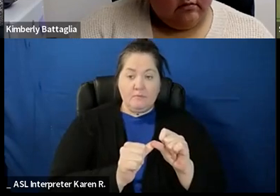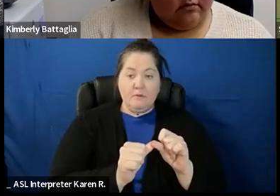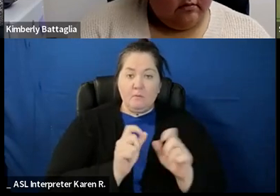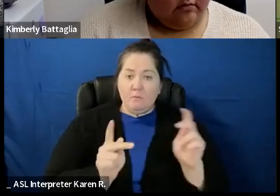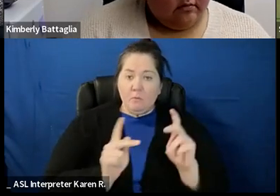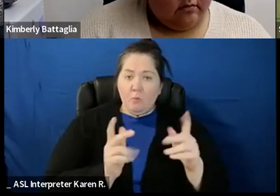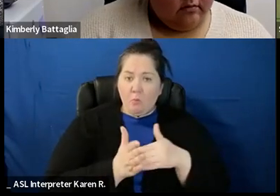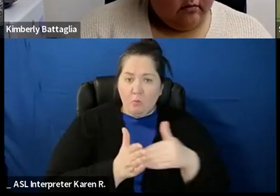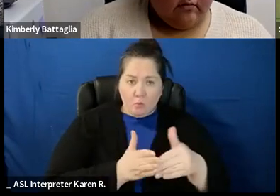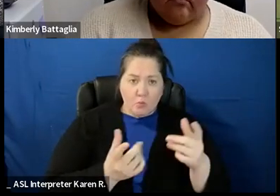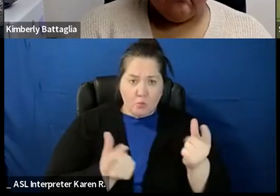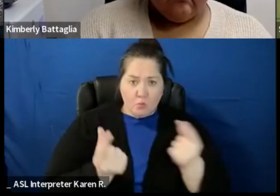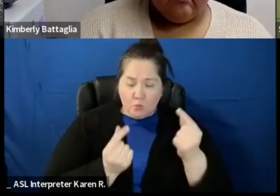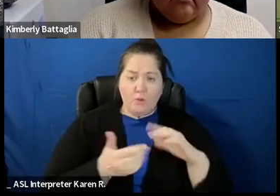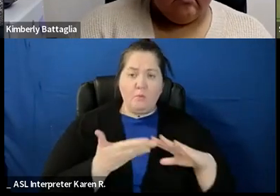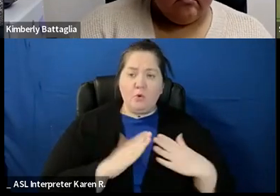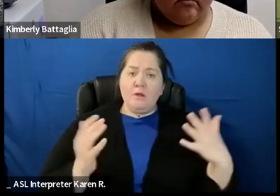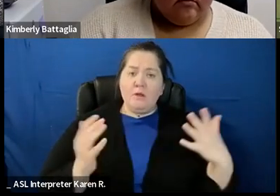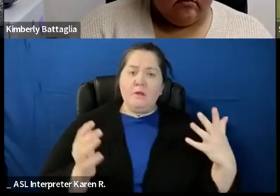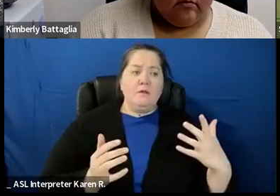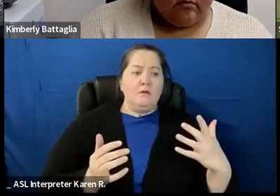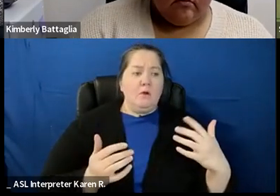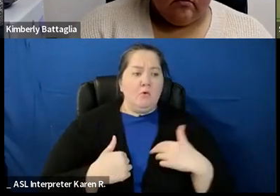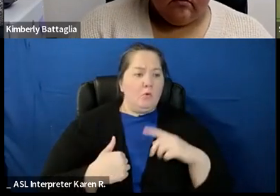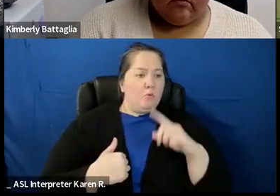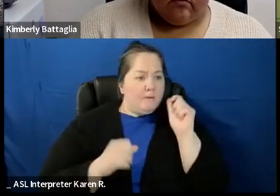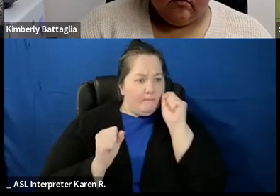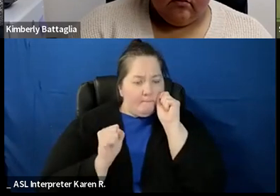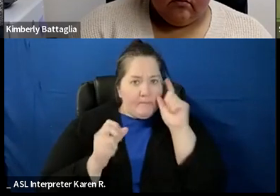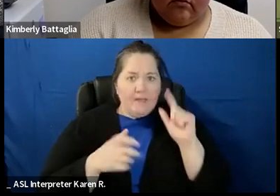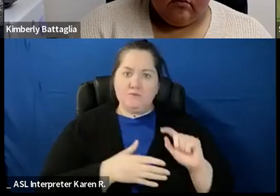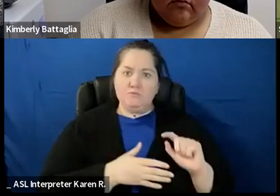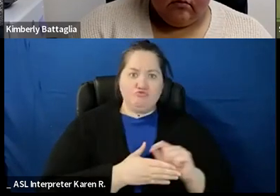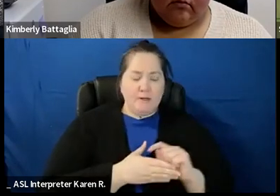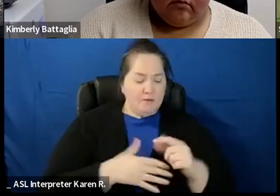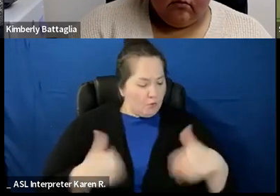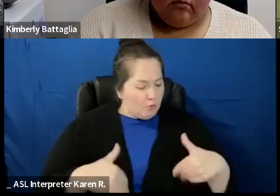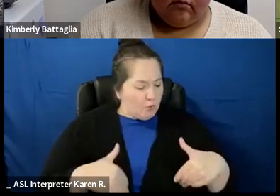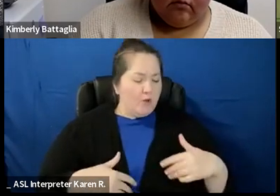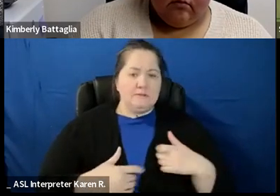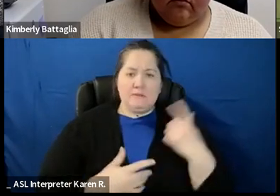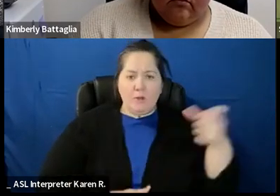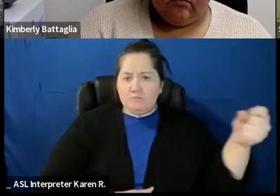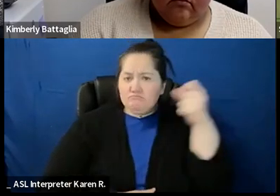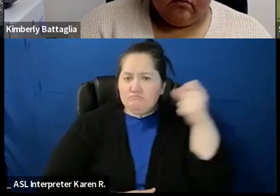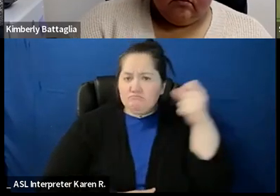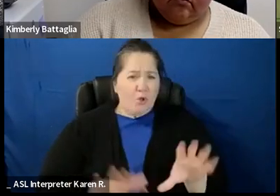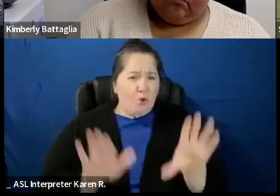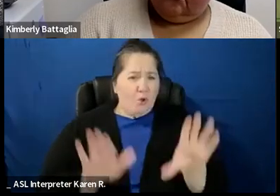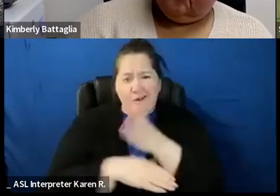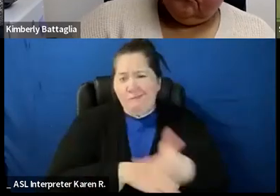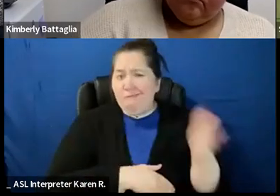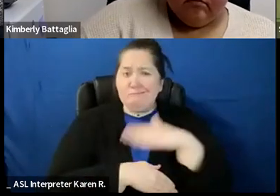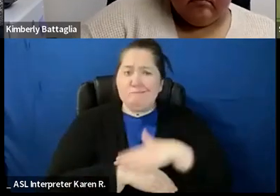within communities is, you know, you'll have this like really amazing training, right? You know, you'll bring somebody in, it'll be a great, you know, all day kind of